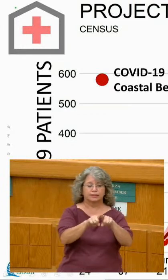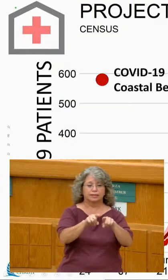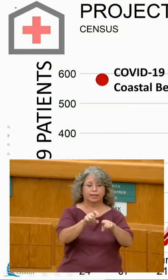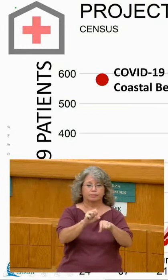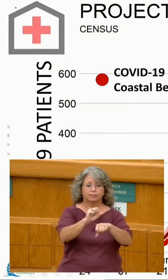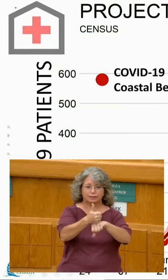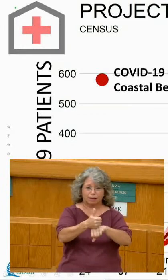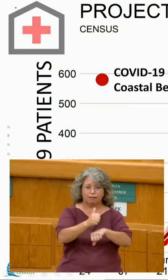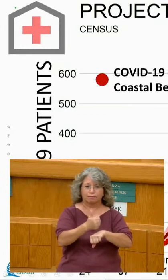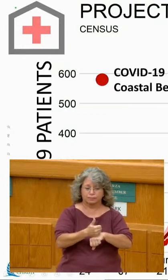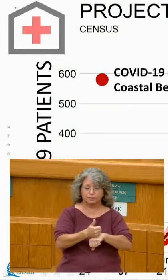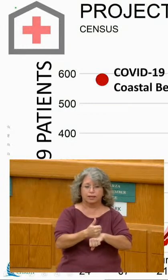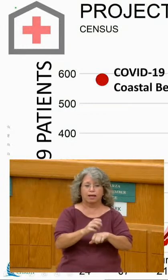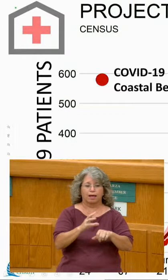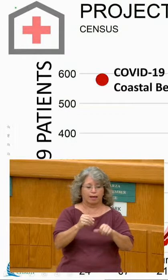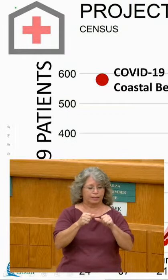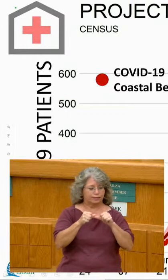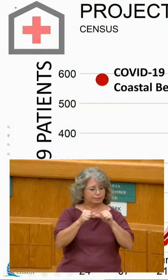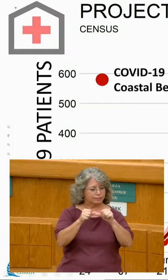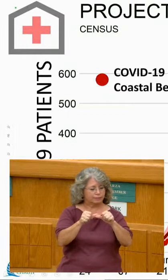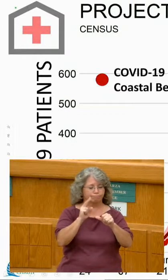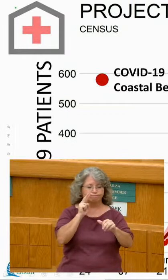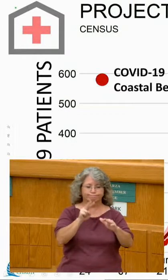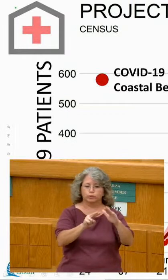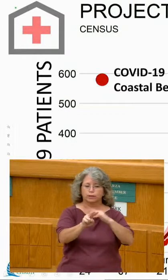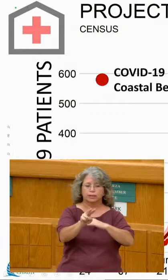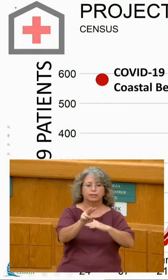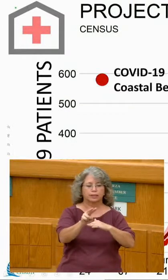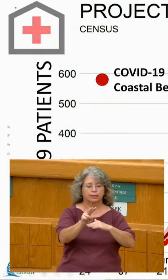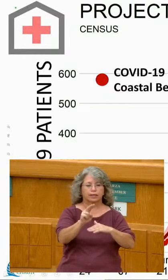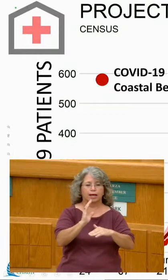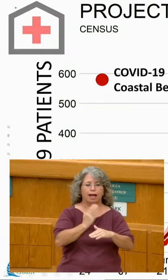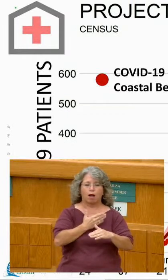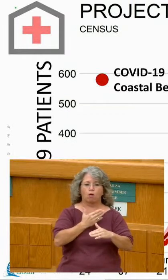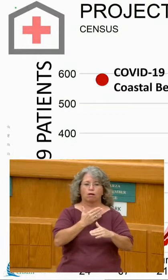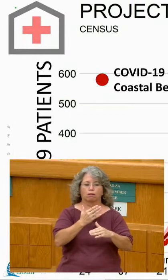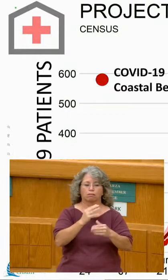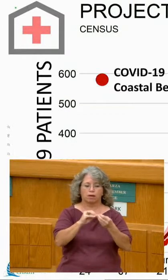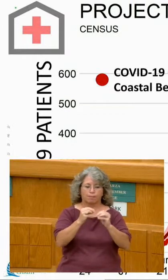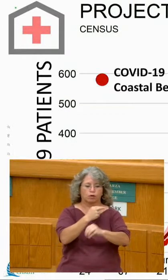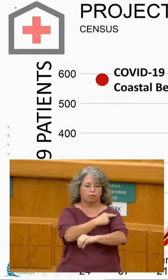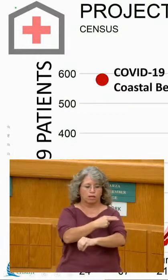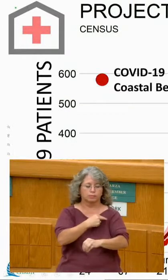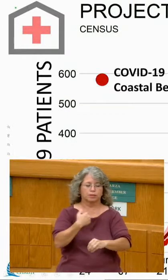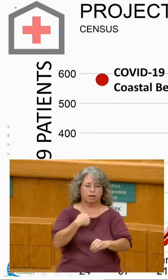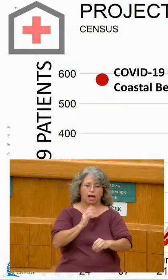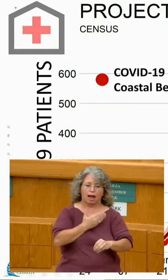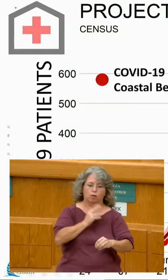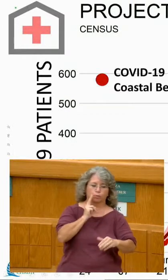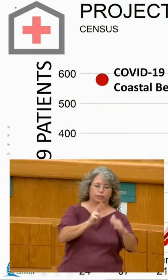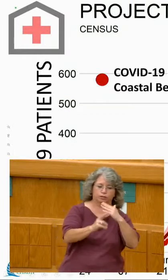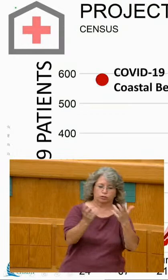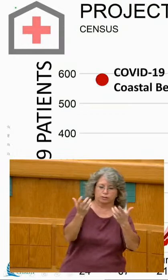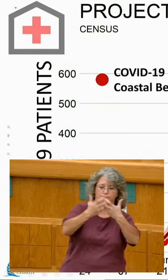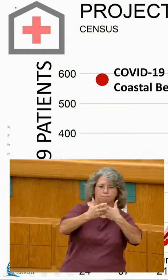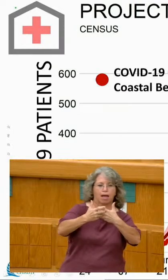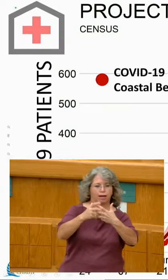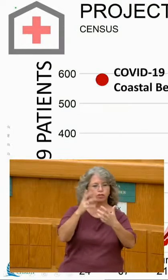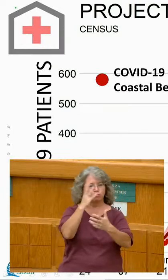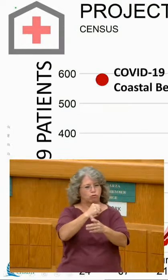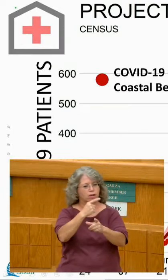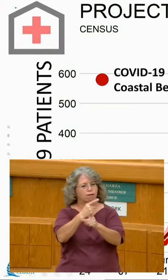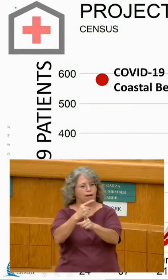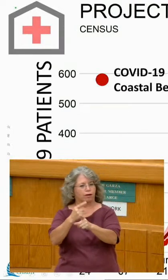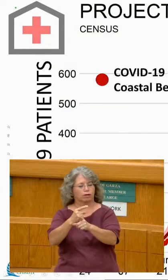to be predicting the hospitalizations fairly accurately. Each one of these points is the total number of people that are